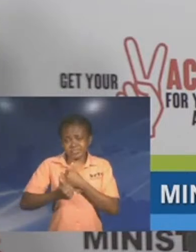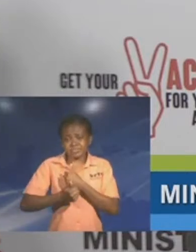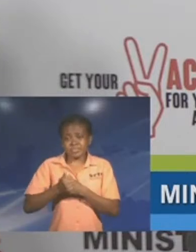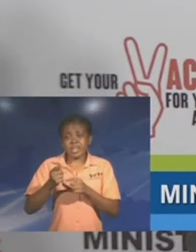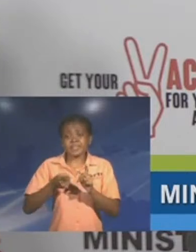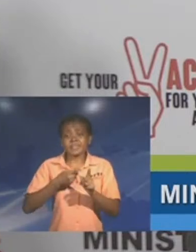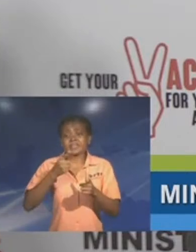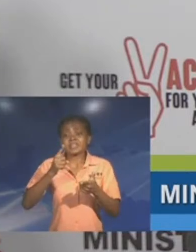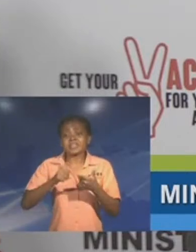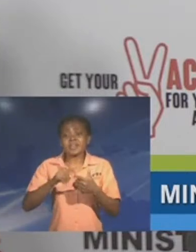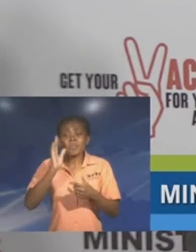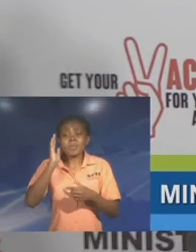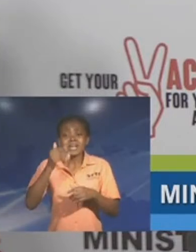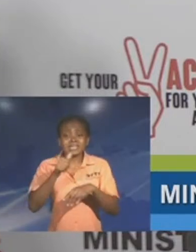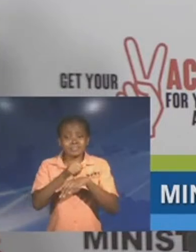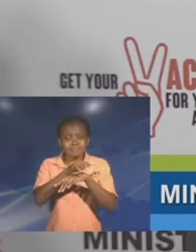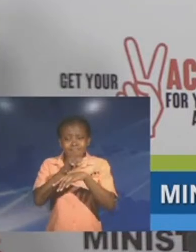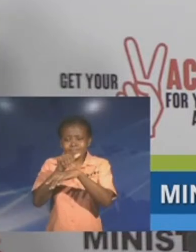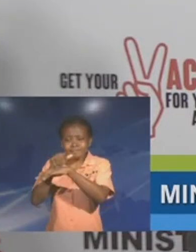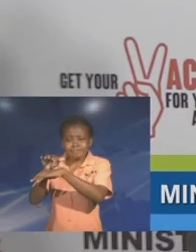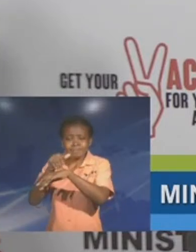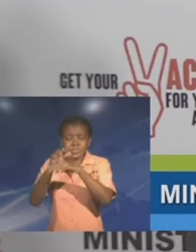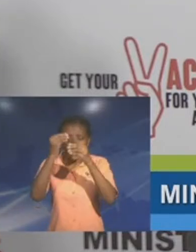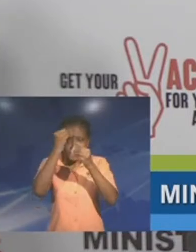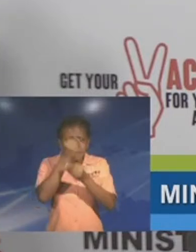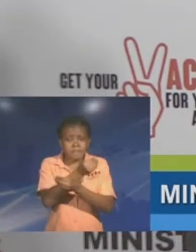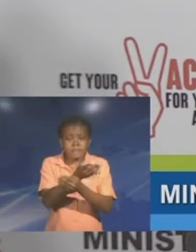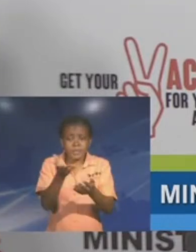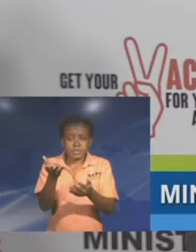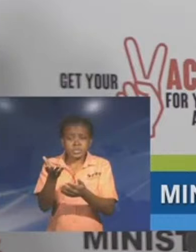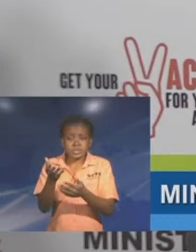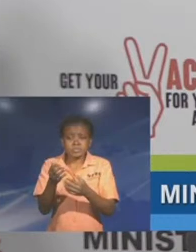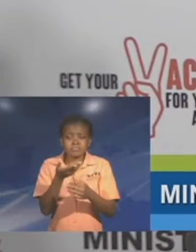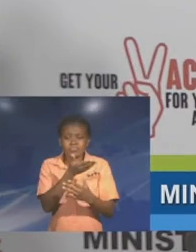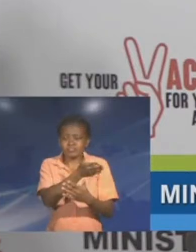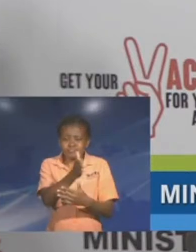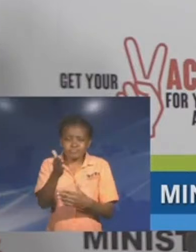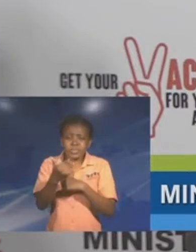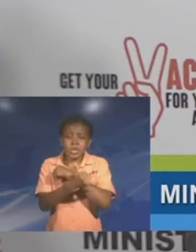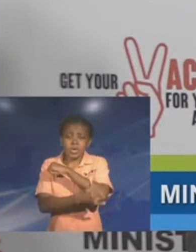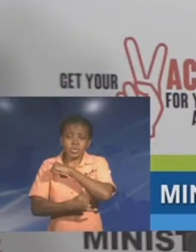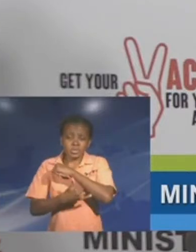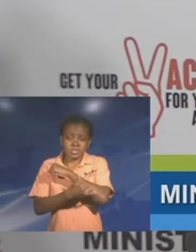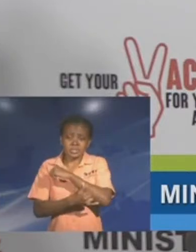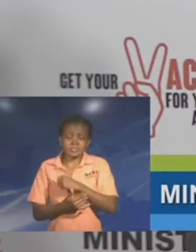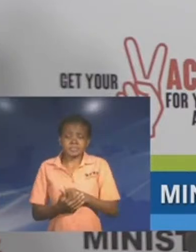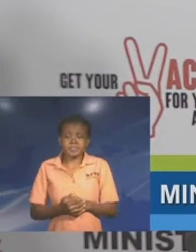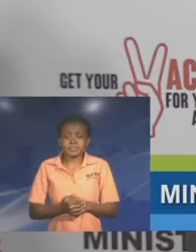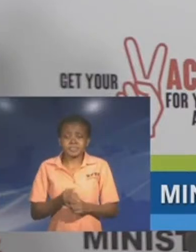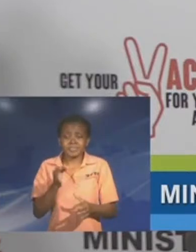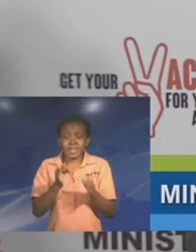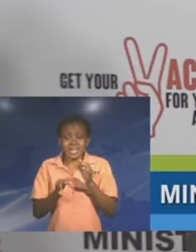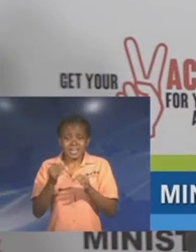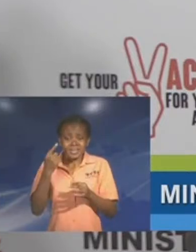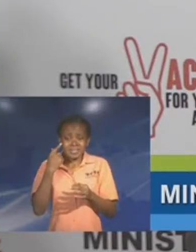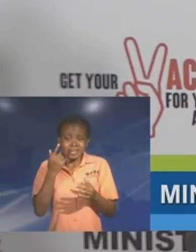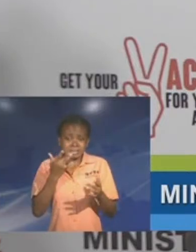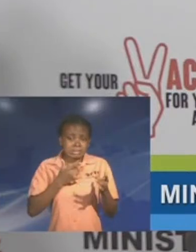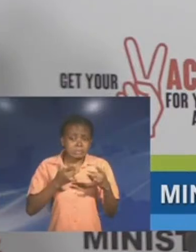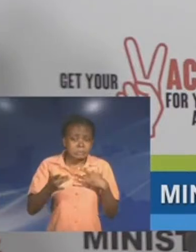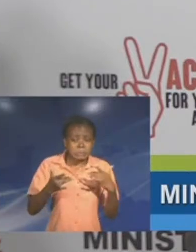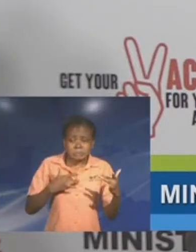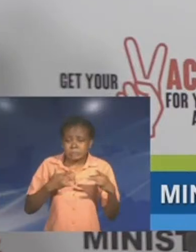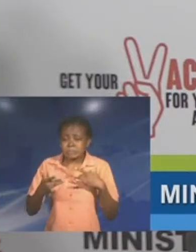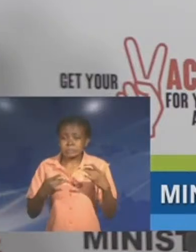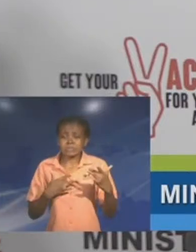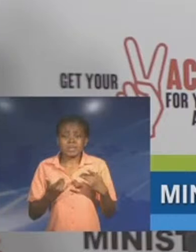updates as it relates to those characteristics of the virus that seem to be concerning from a public health perspective. So we